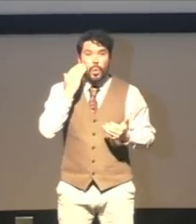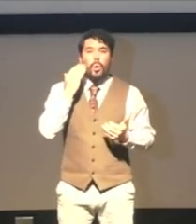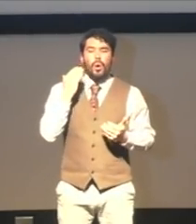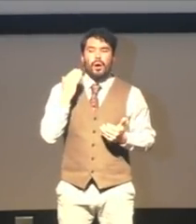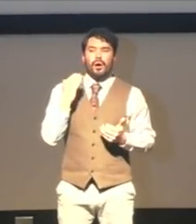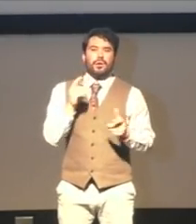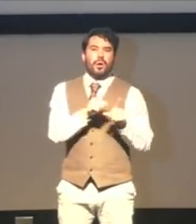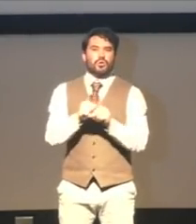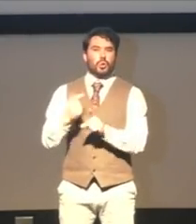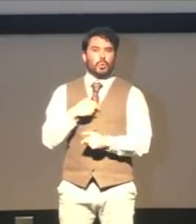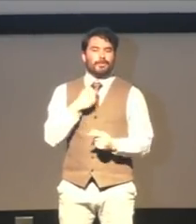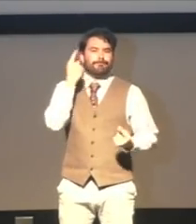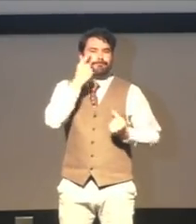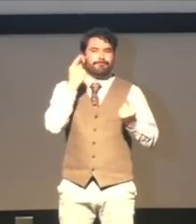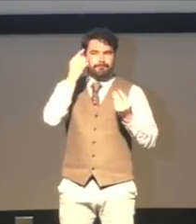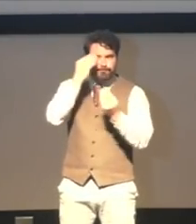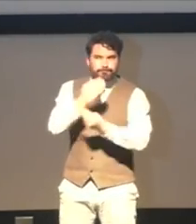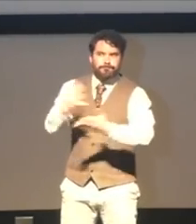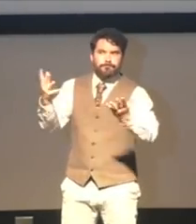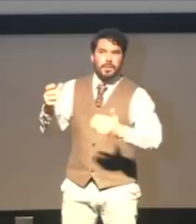our partners.